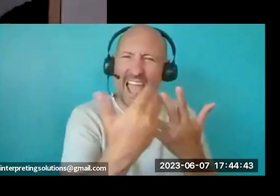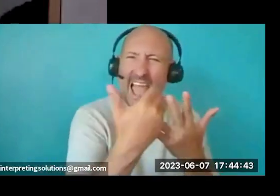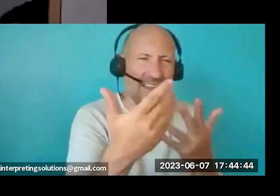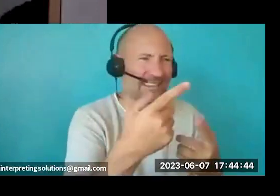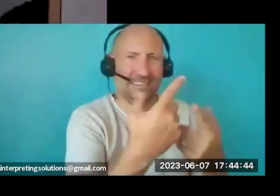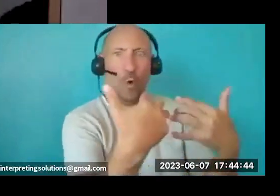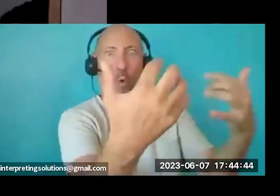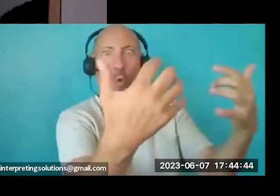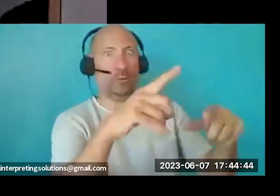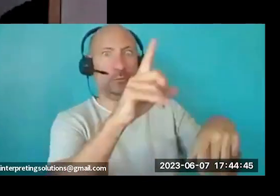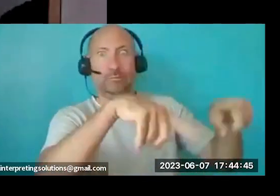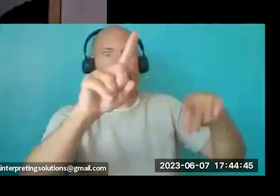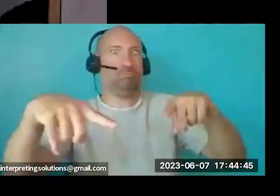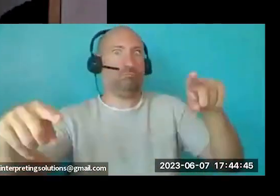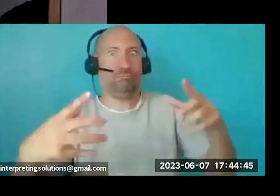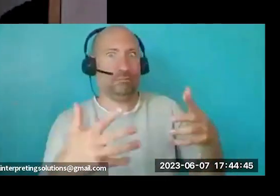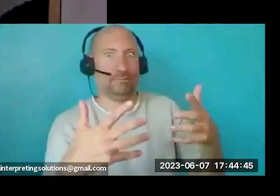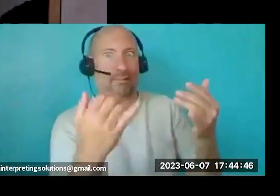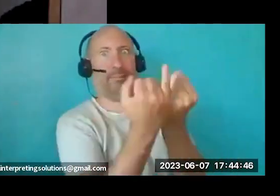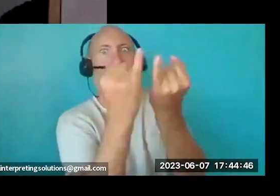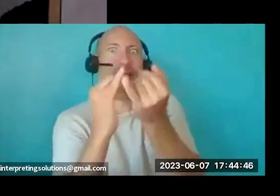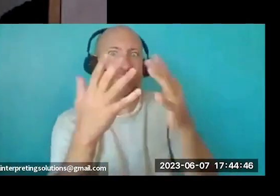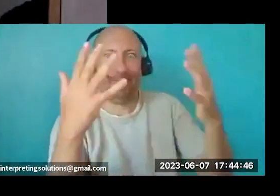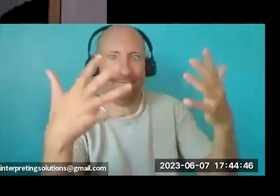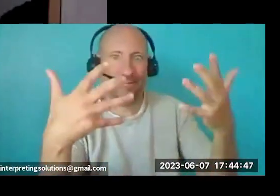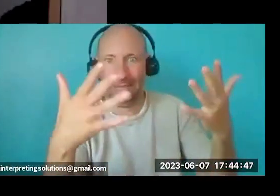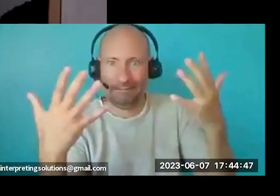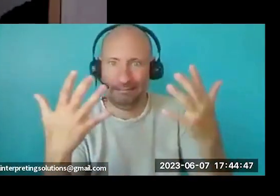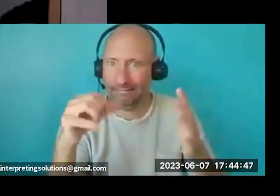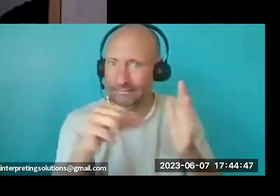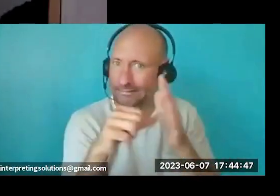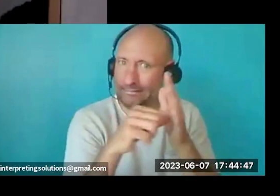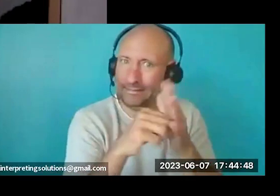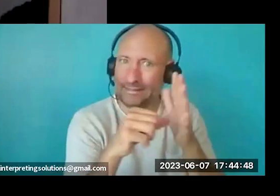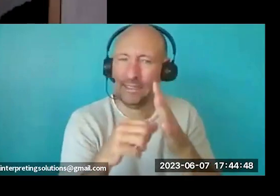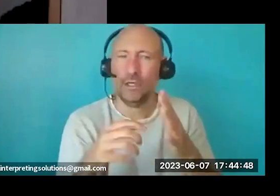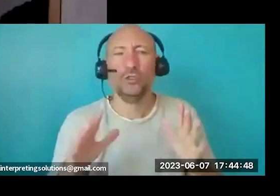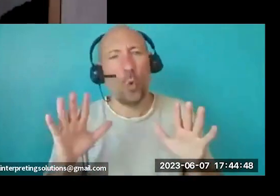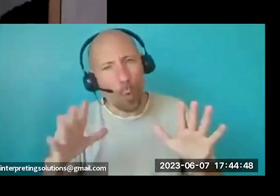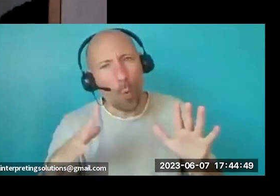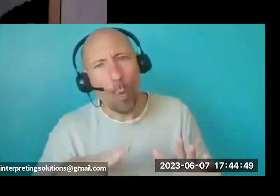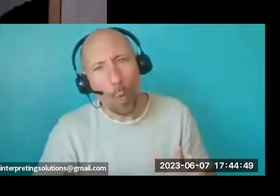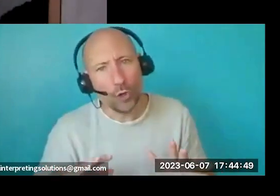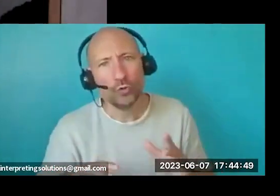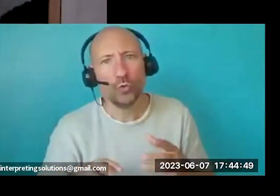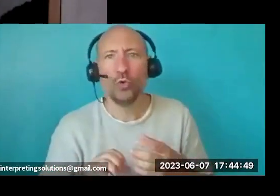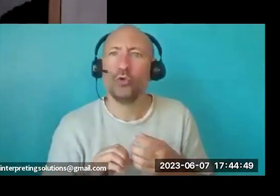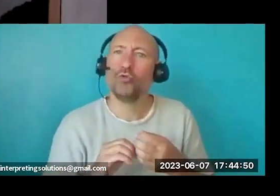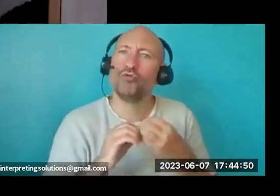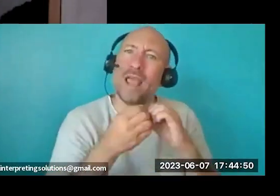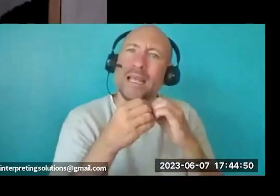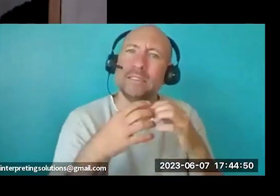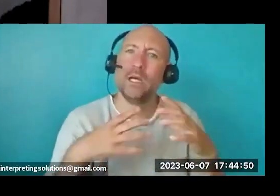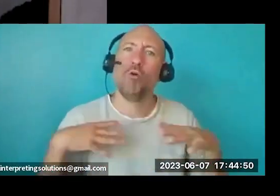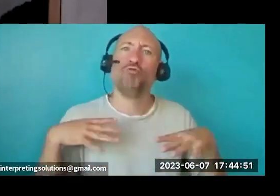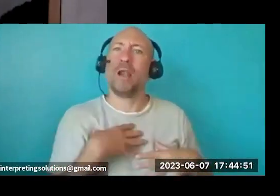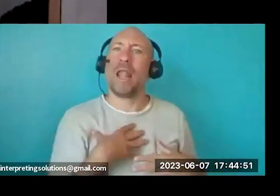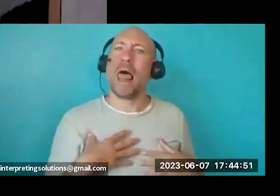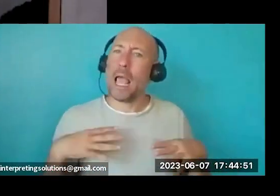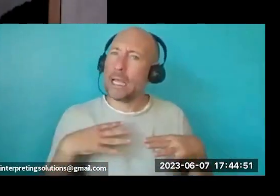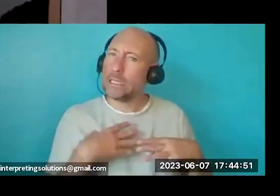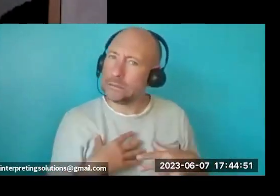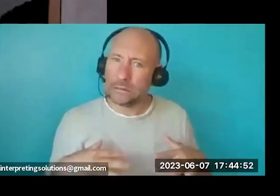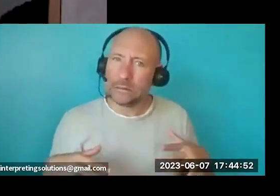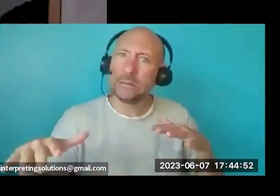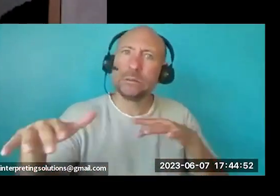like acknowledging that within the production. And so yes, we do want to create a relaxed environment, but we also don't want